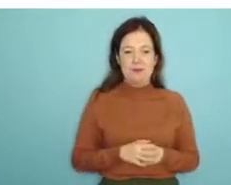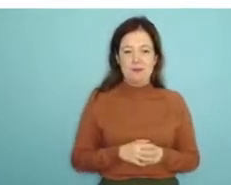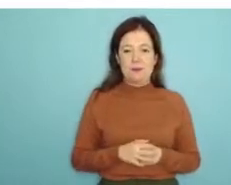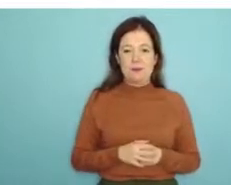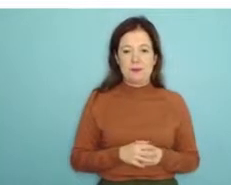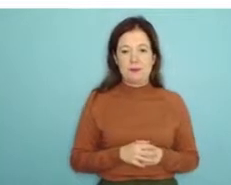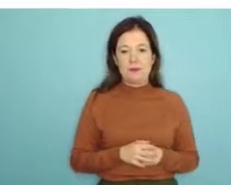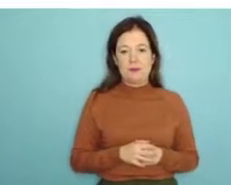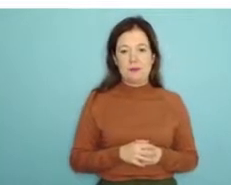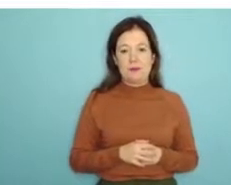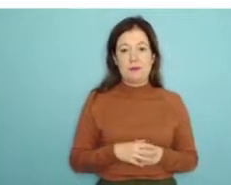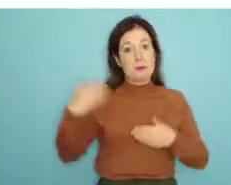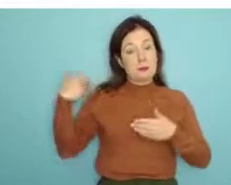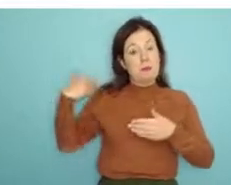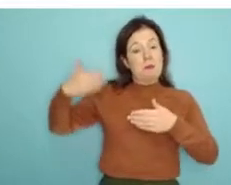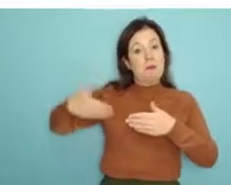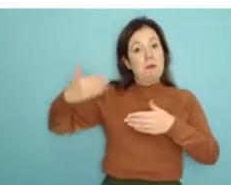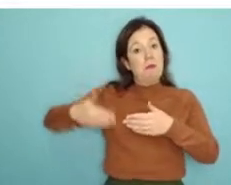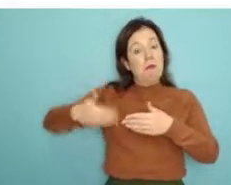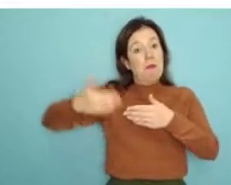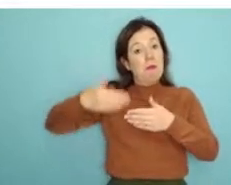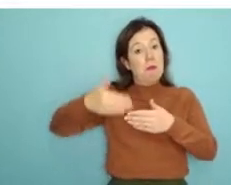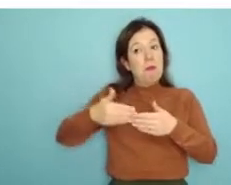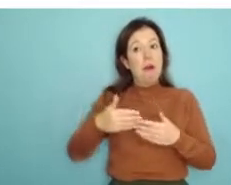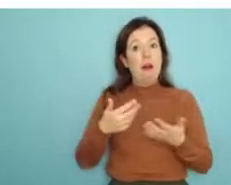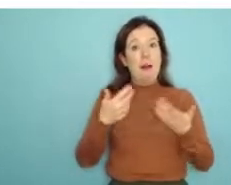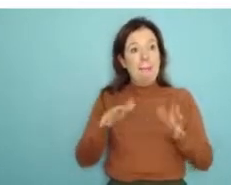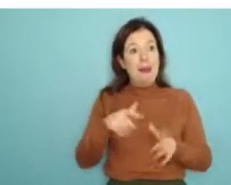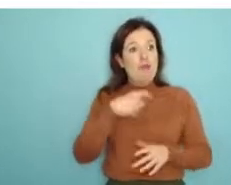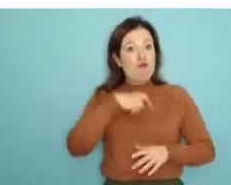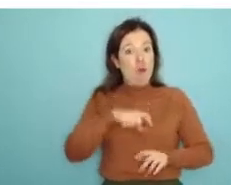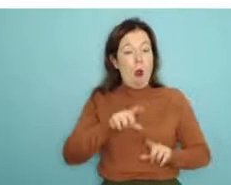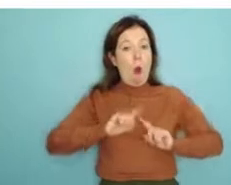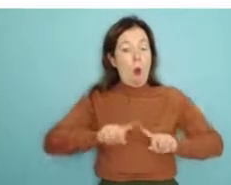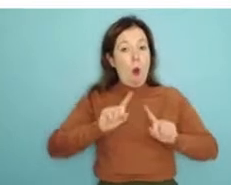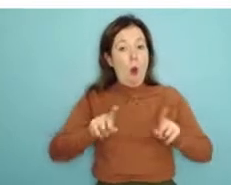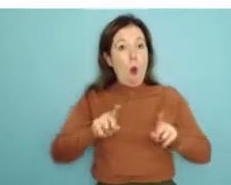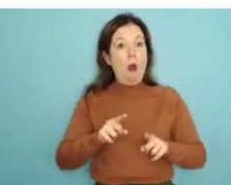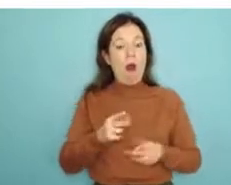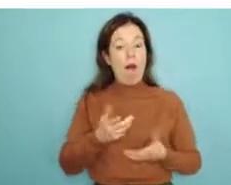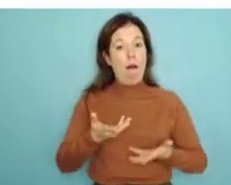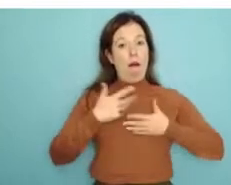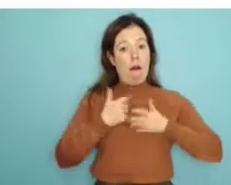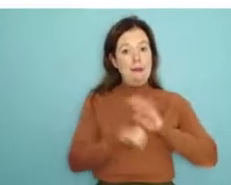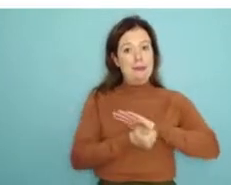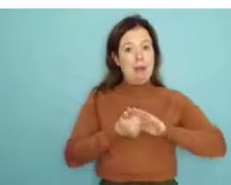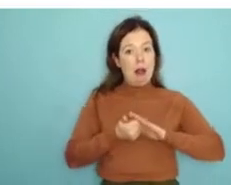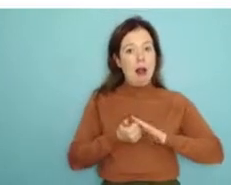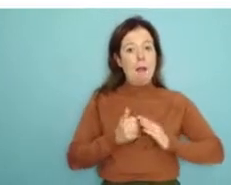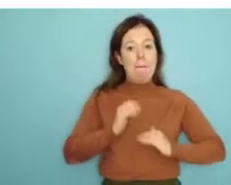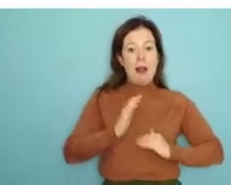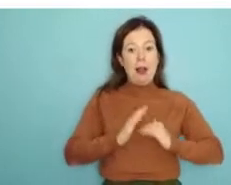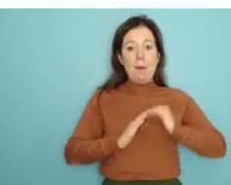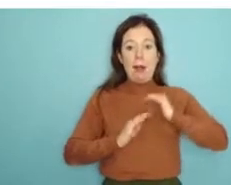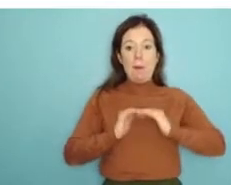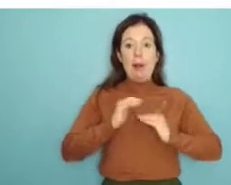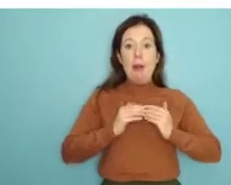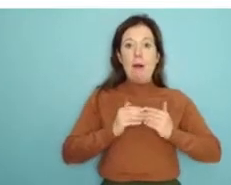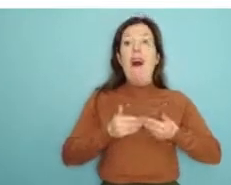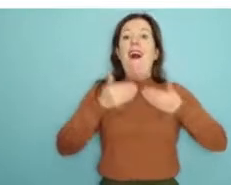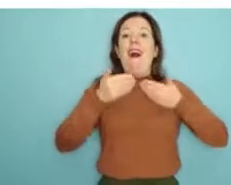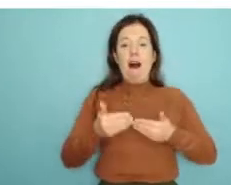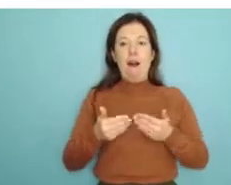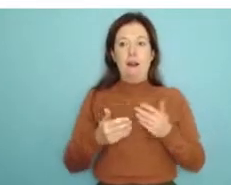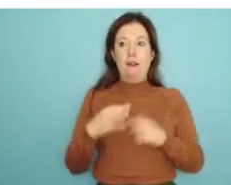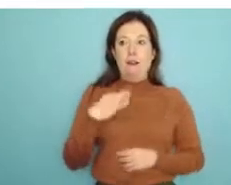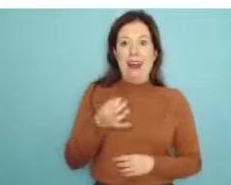role you will develop new skills and it will lead on to the next opportunity. So it's only having done all of these different